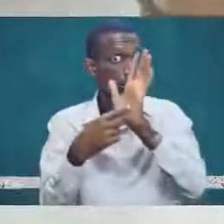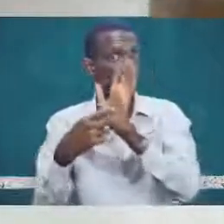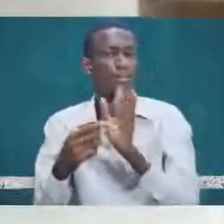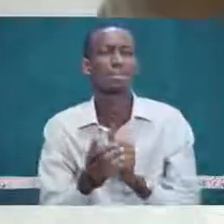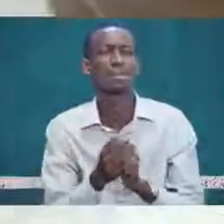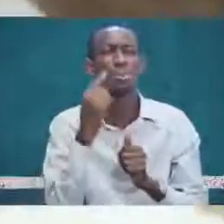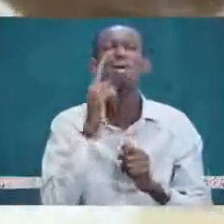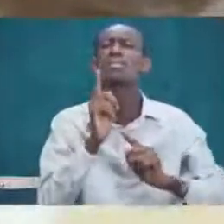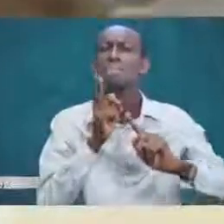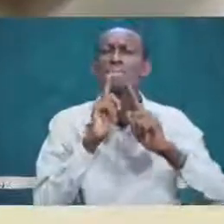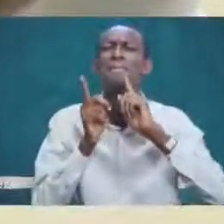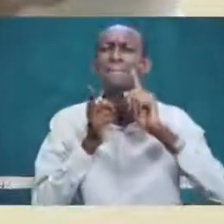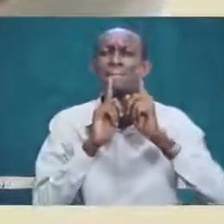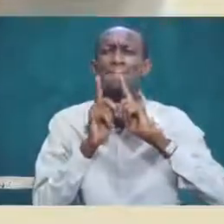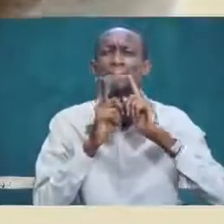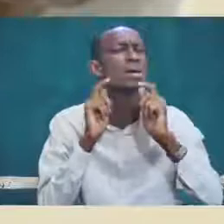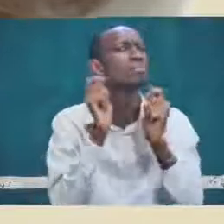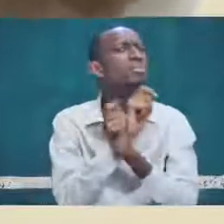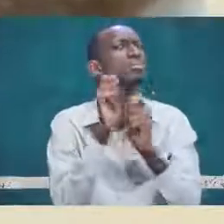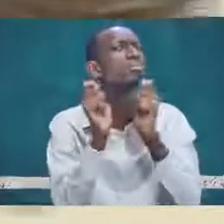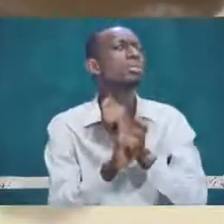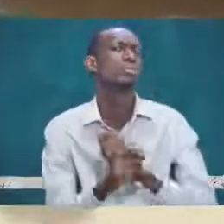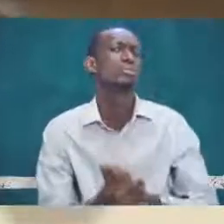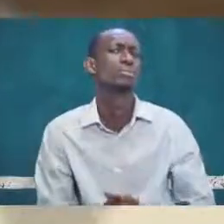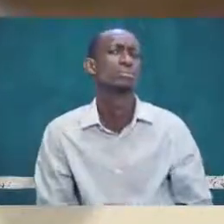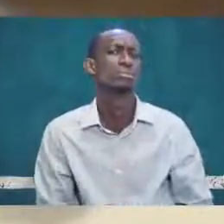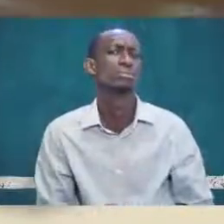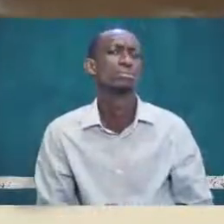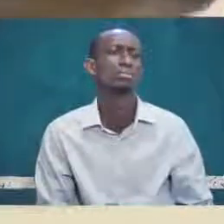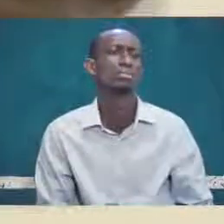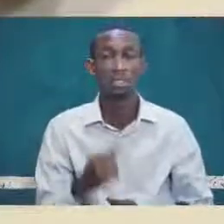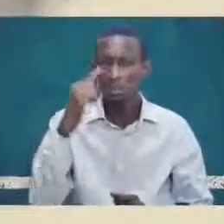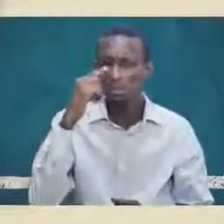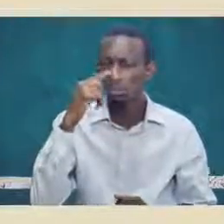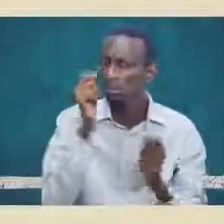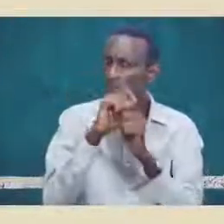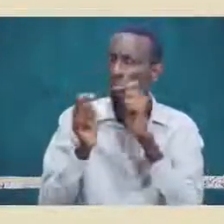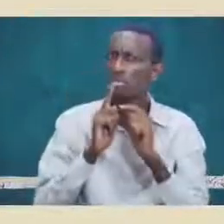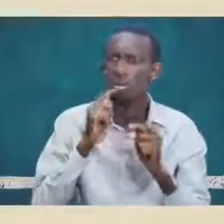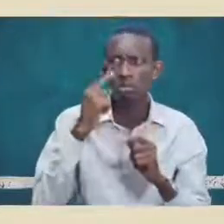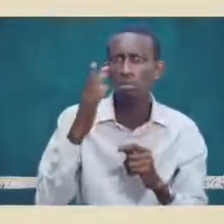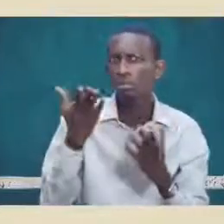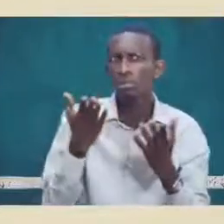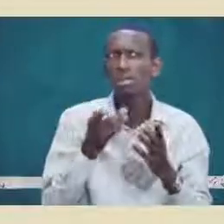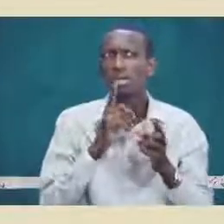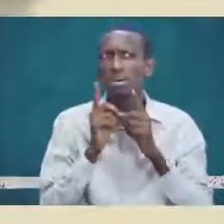the change of the color of the substance. So you can tell the color is changing.